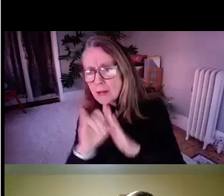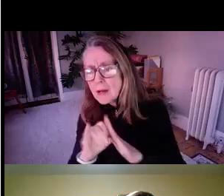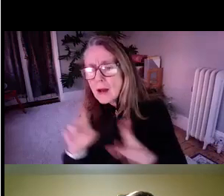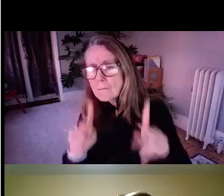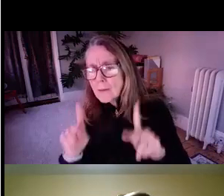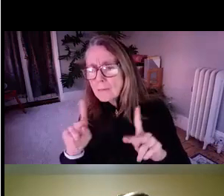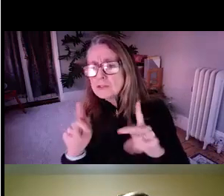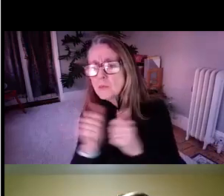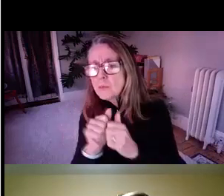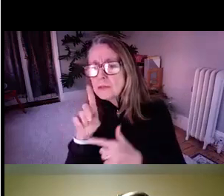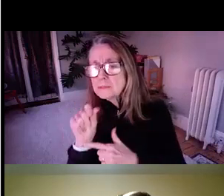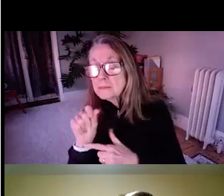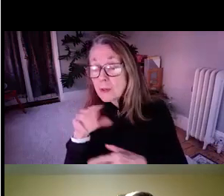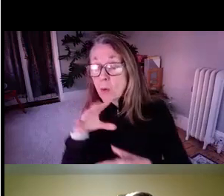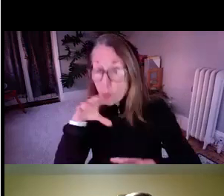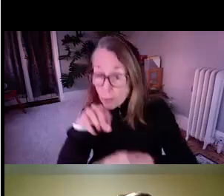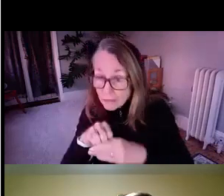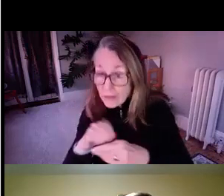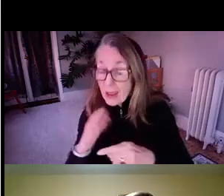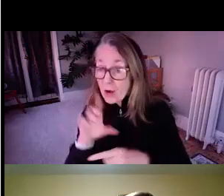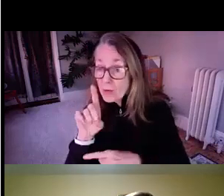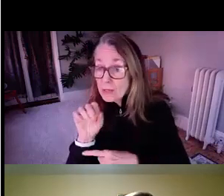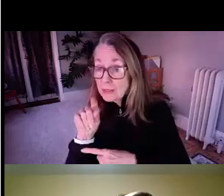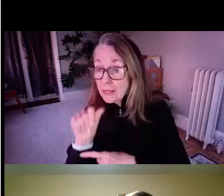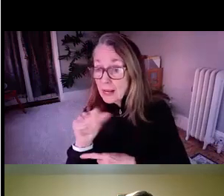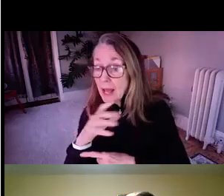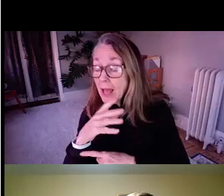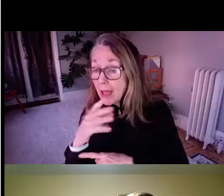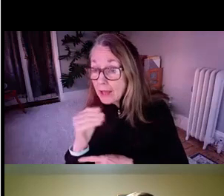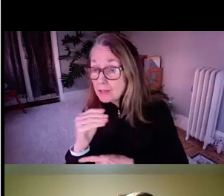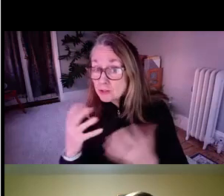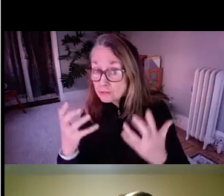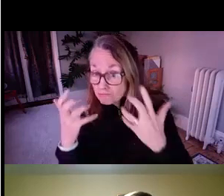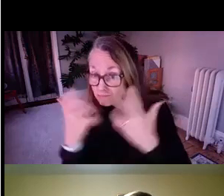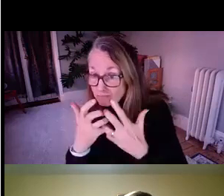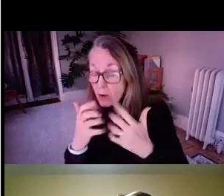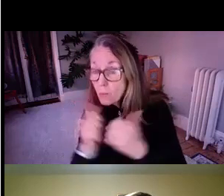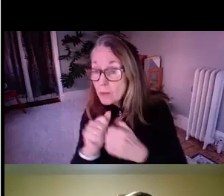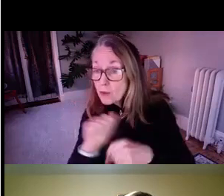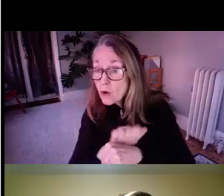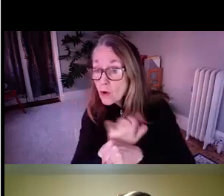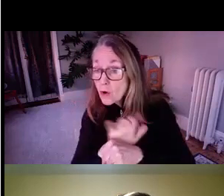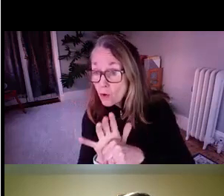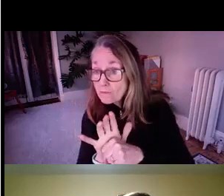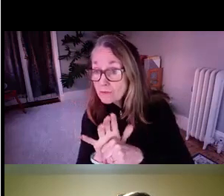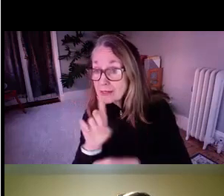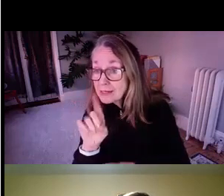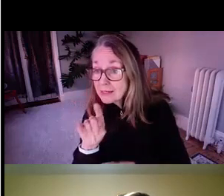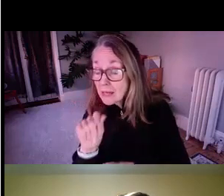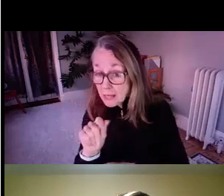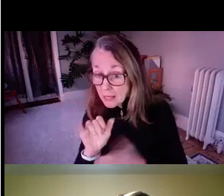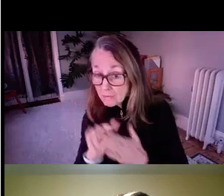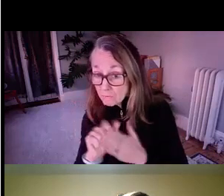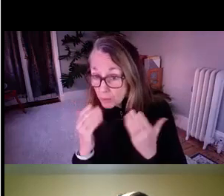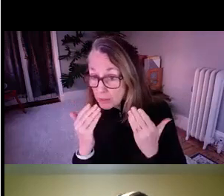disabilities within our data and then to cross-reference it with COVID data. So if we were to pursue something like that,